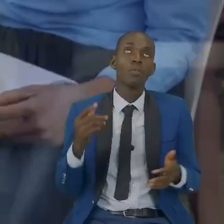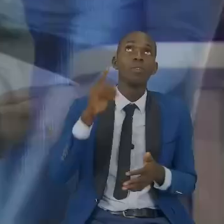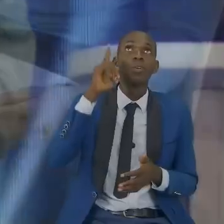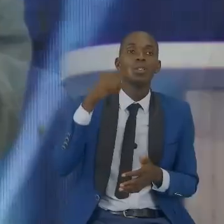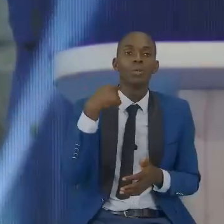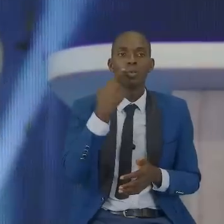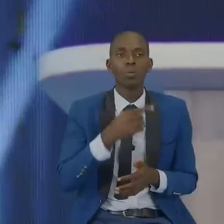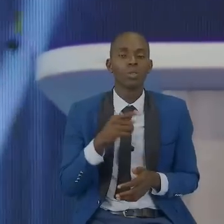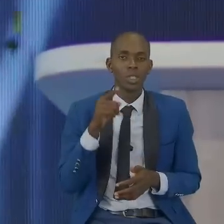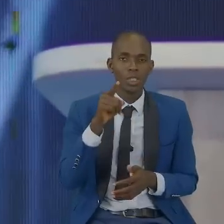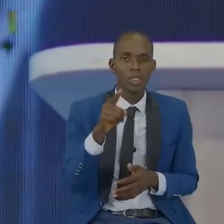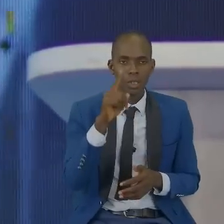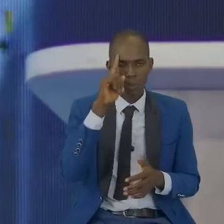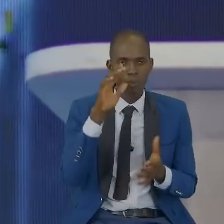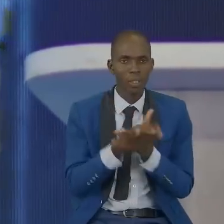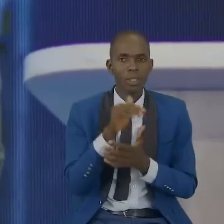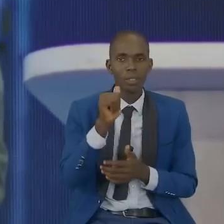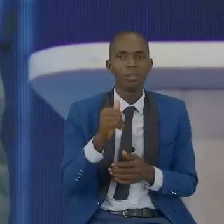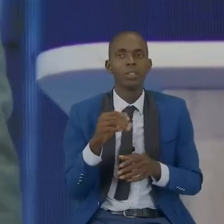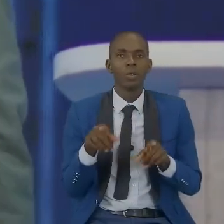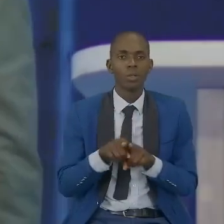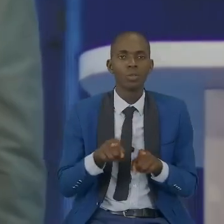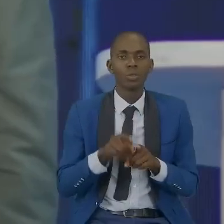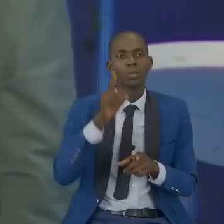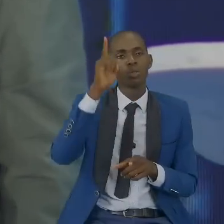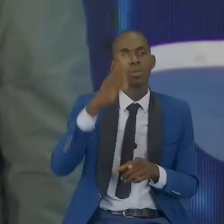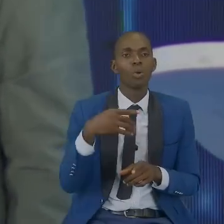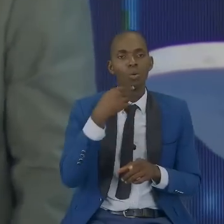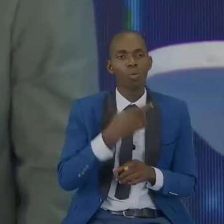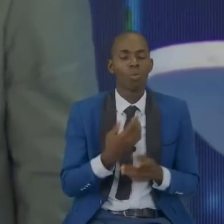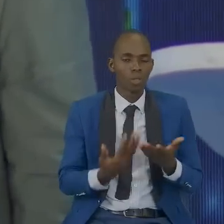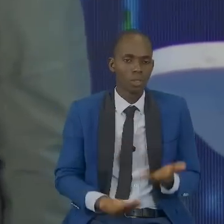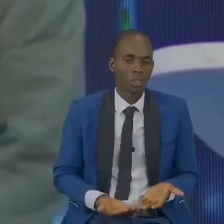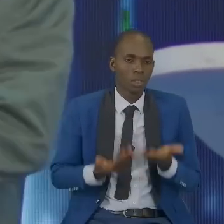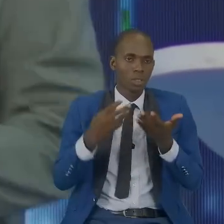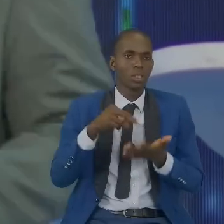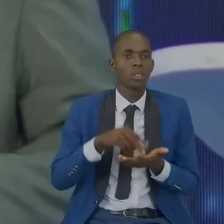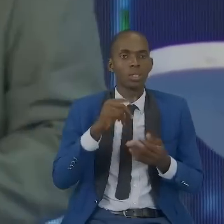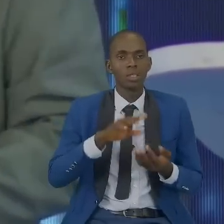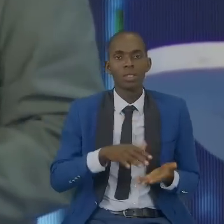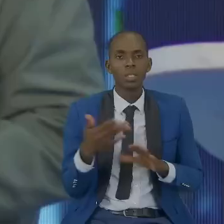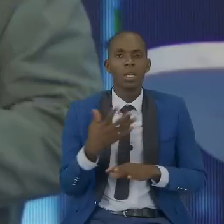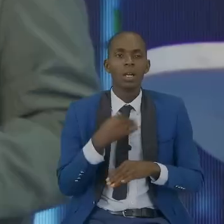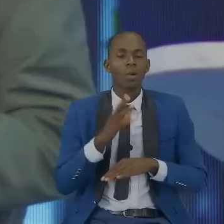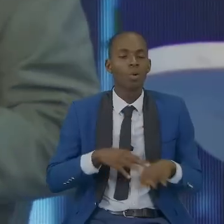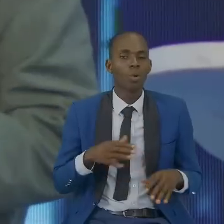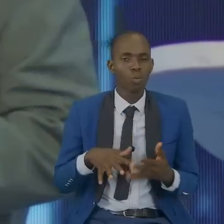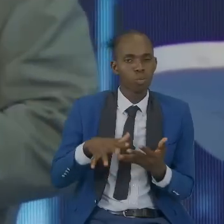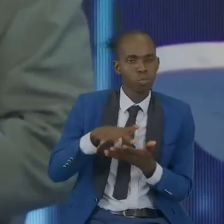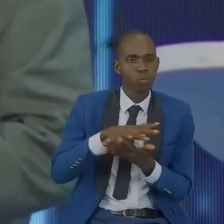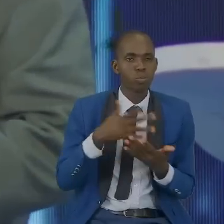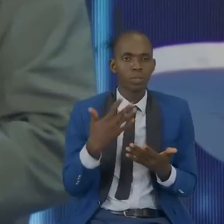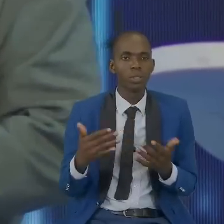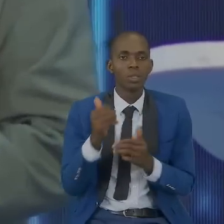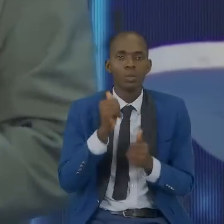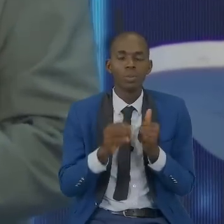he believed, even God, who quickeneth the dead and calleth those things which be